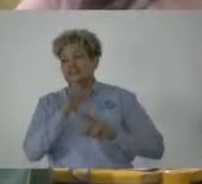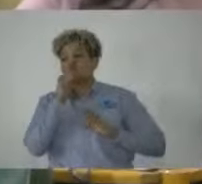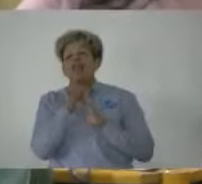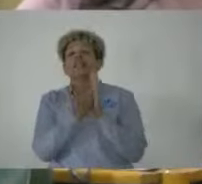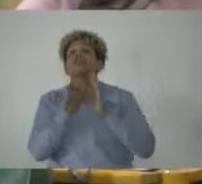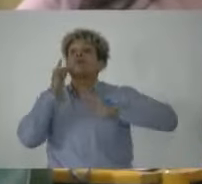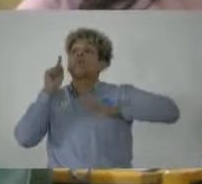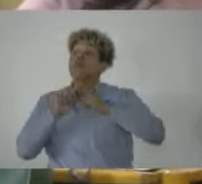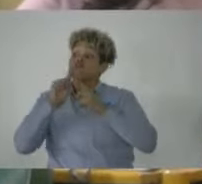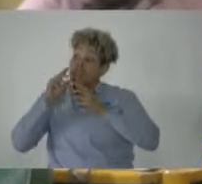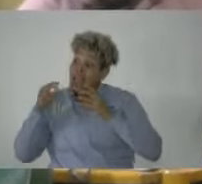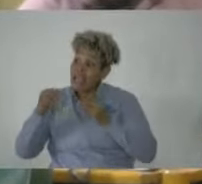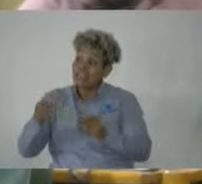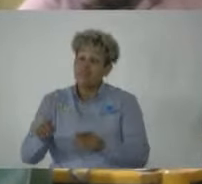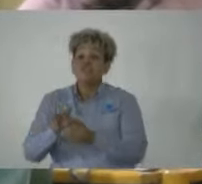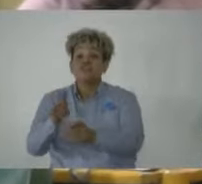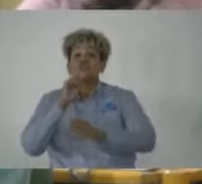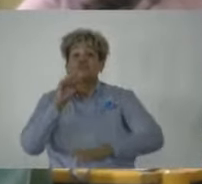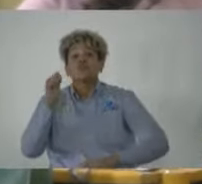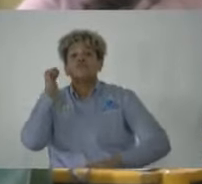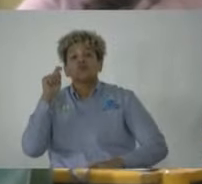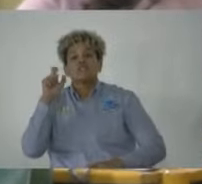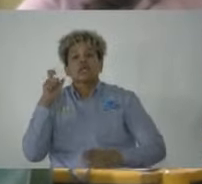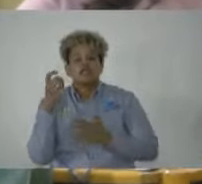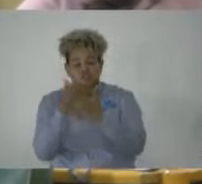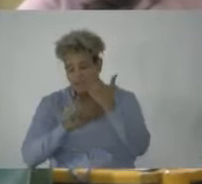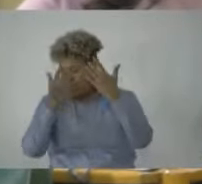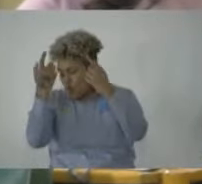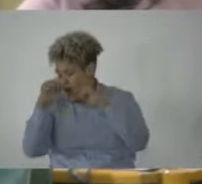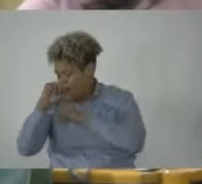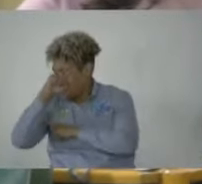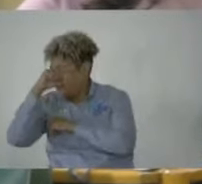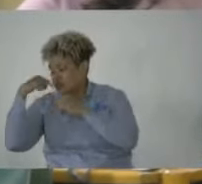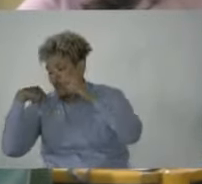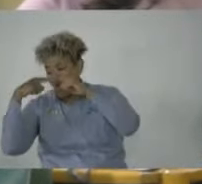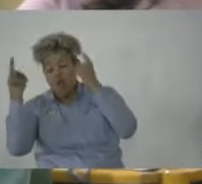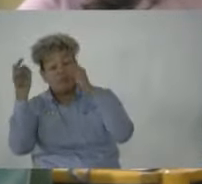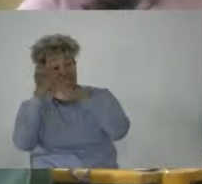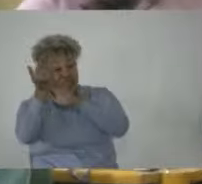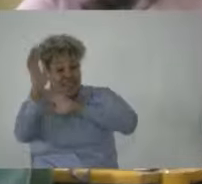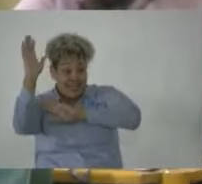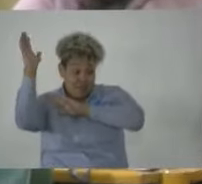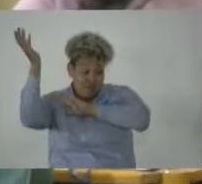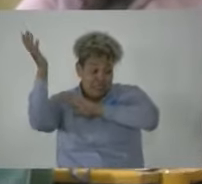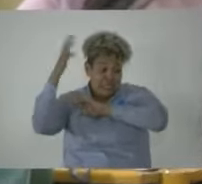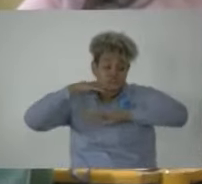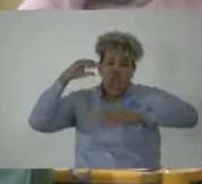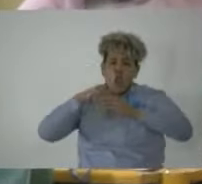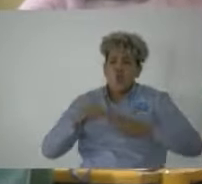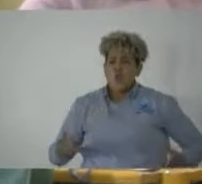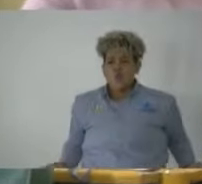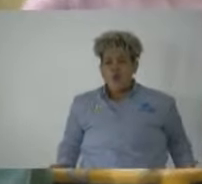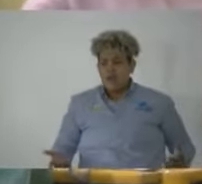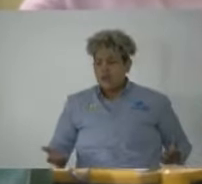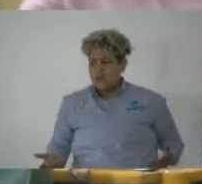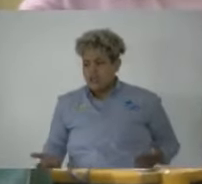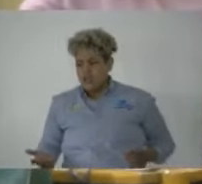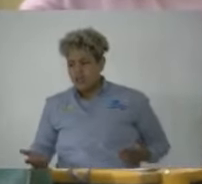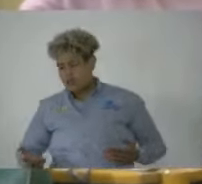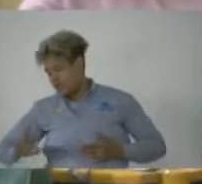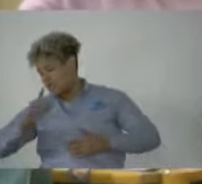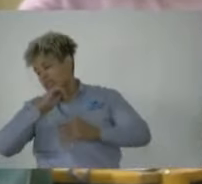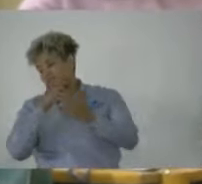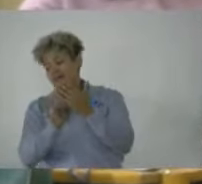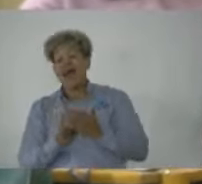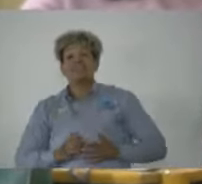but they are expenditures in that they reduce tax revenue. The opposition leader's presentation included the